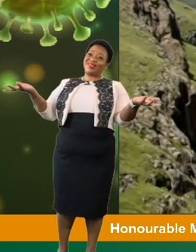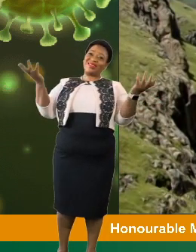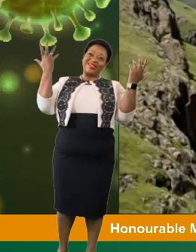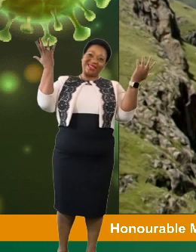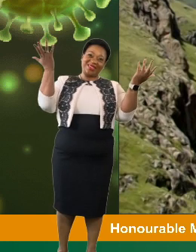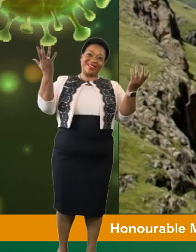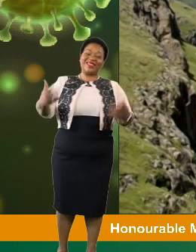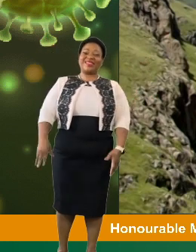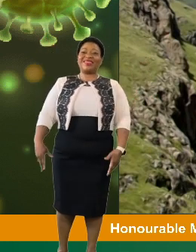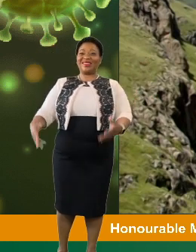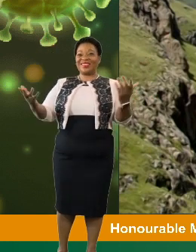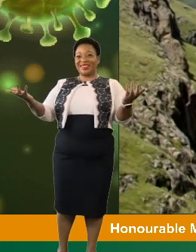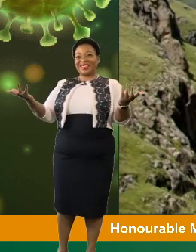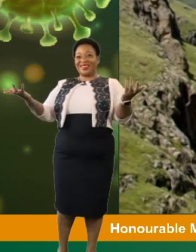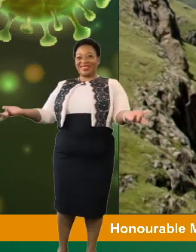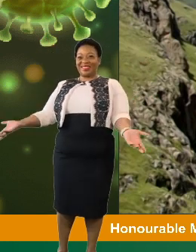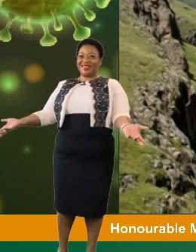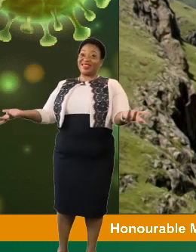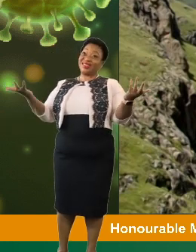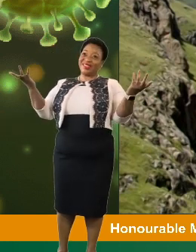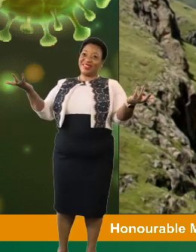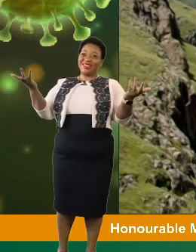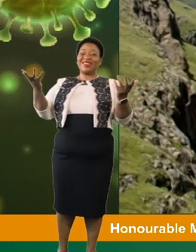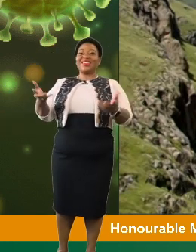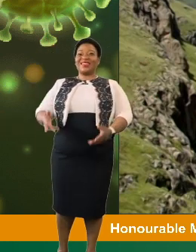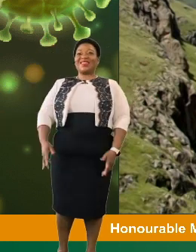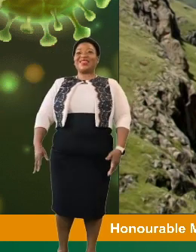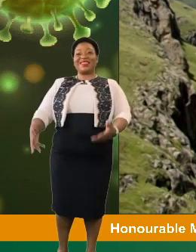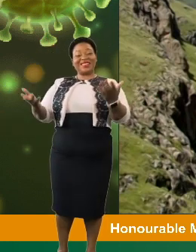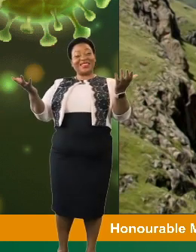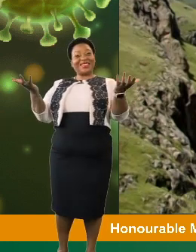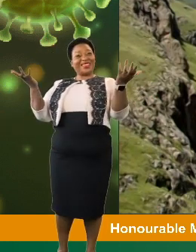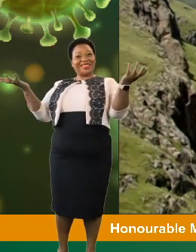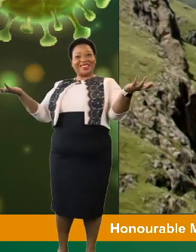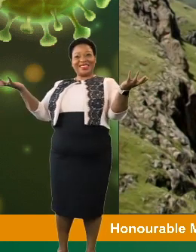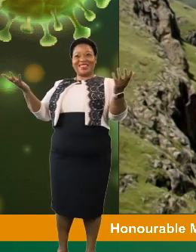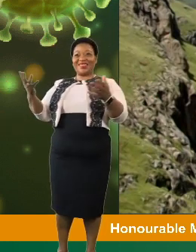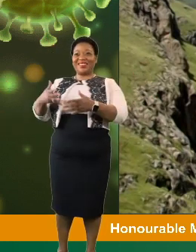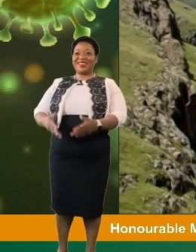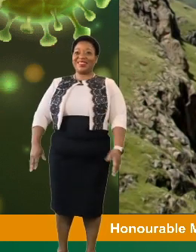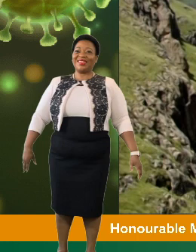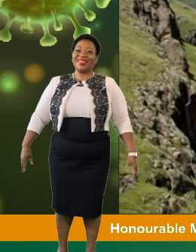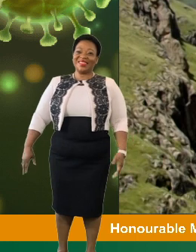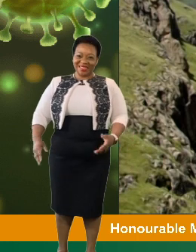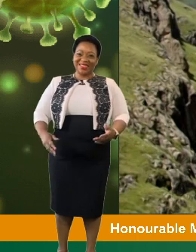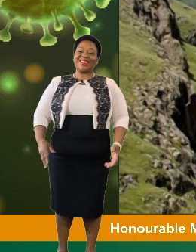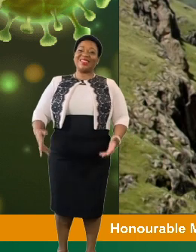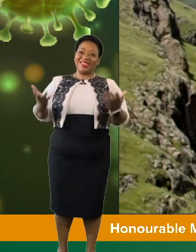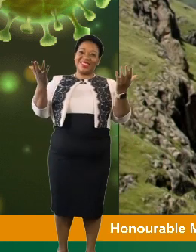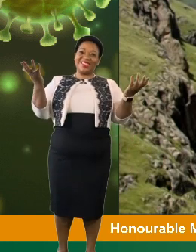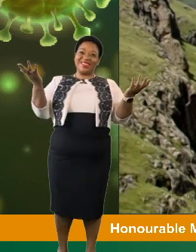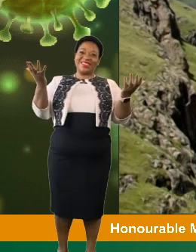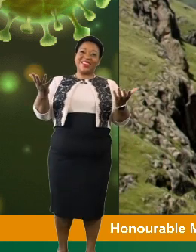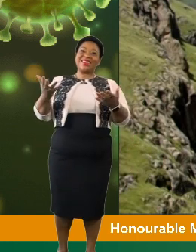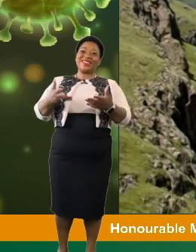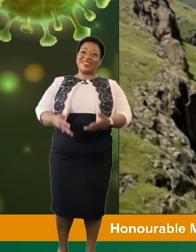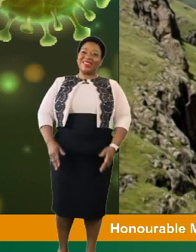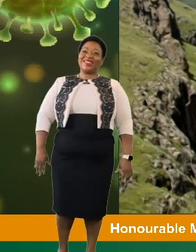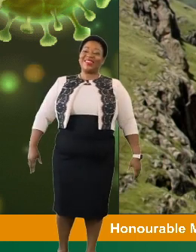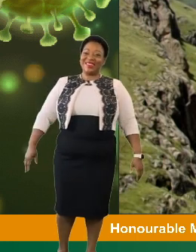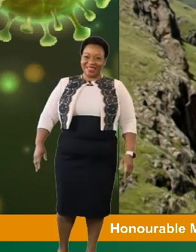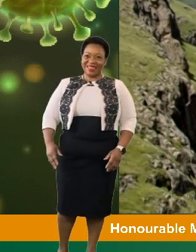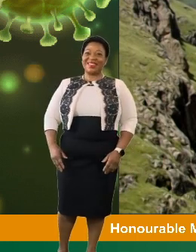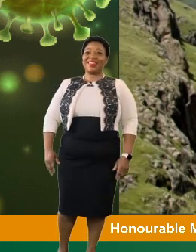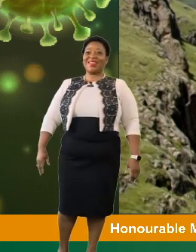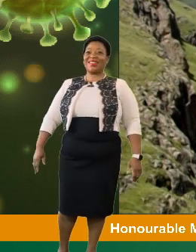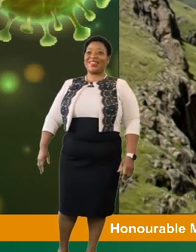good for full knowledge sharing because we anticipate that those ones are going to be even more oversubscribed. So Tebogo, thank